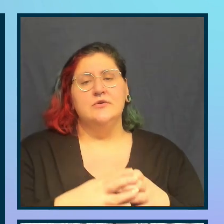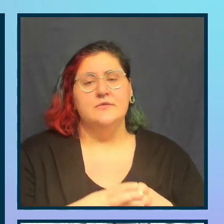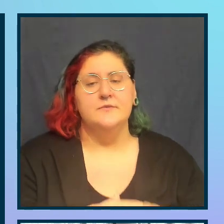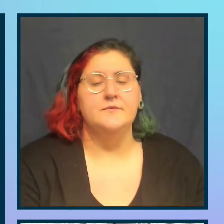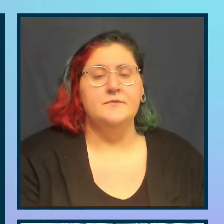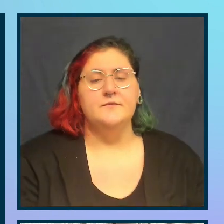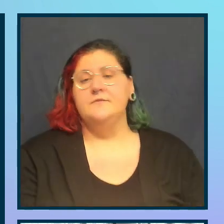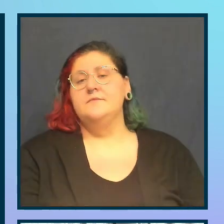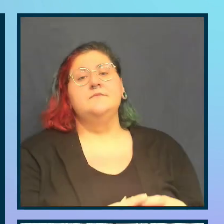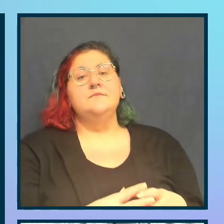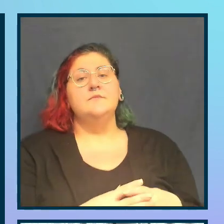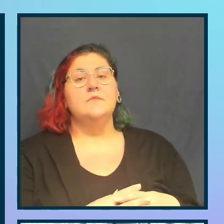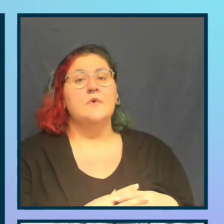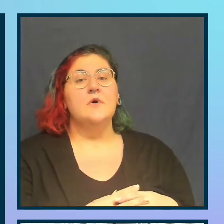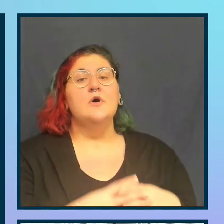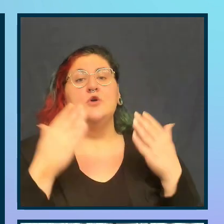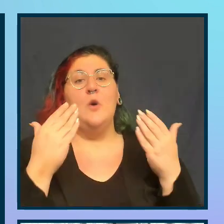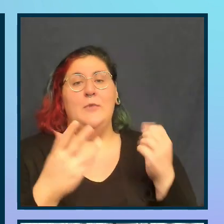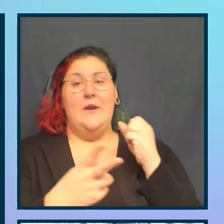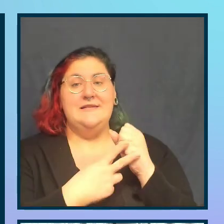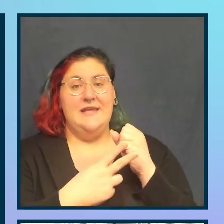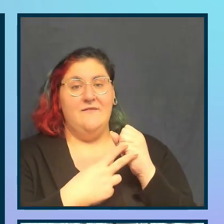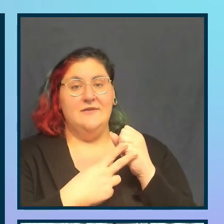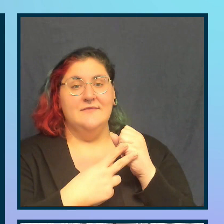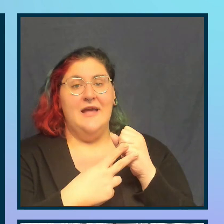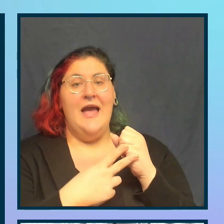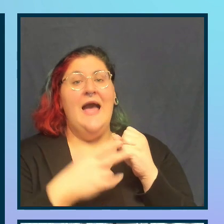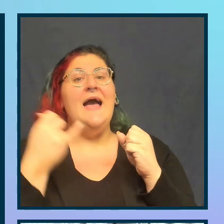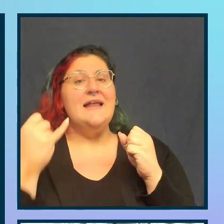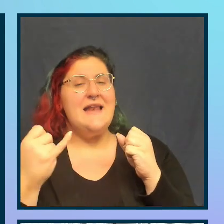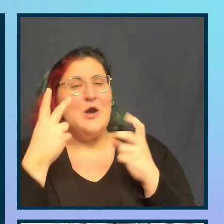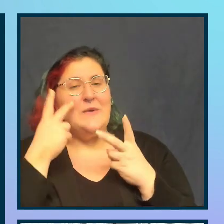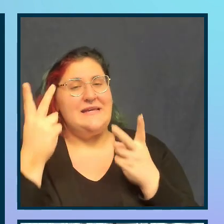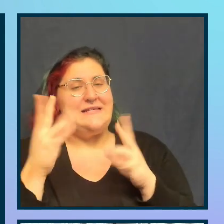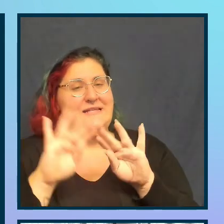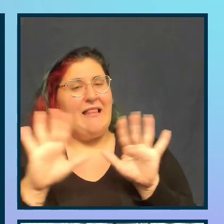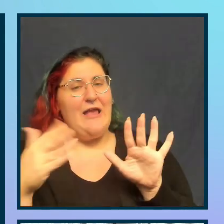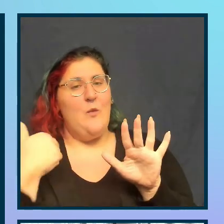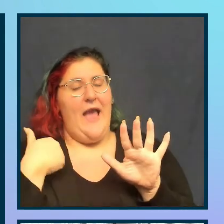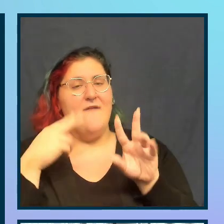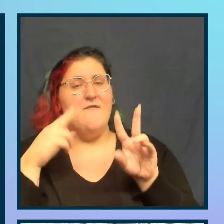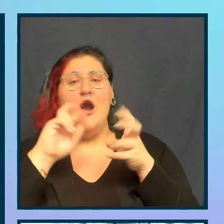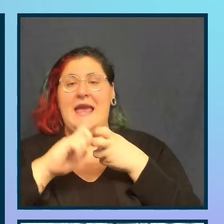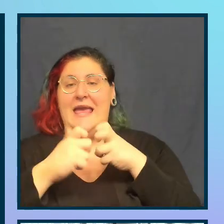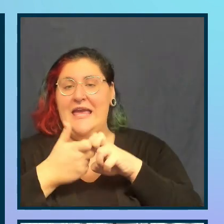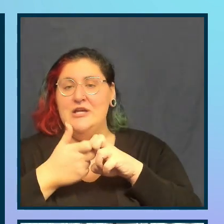And now we can see here, we have an issue summary with our total number of results like we did before, along with our guided